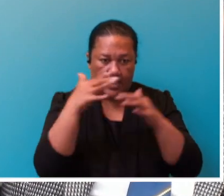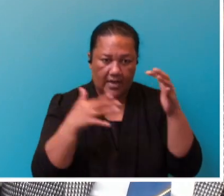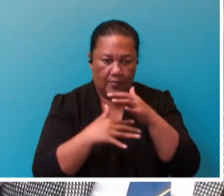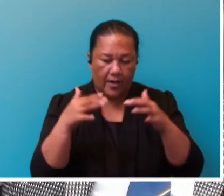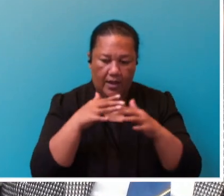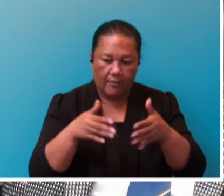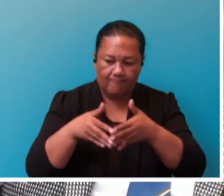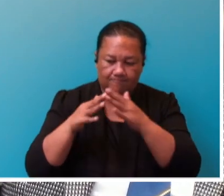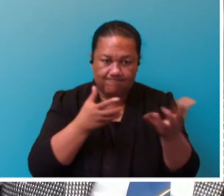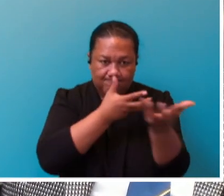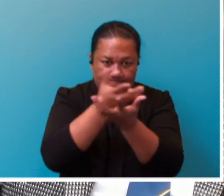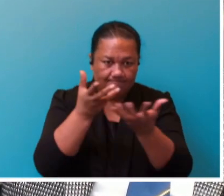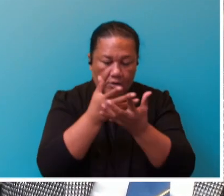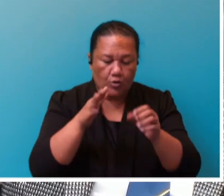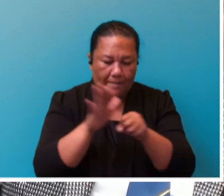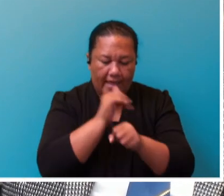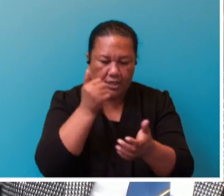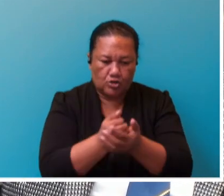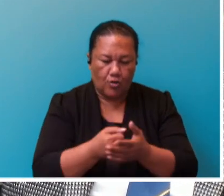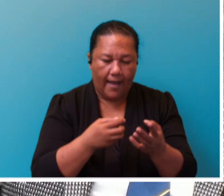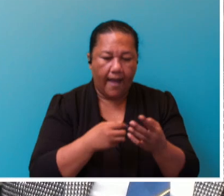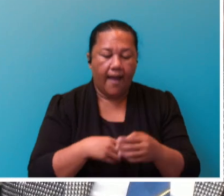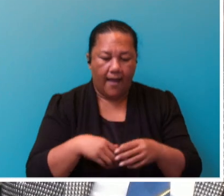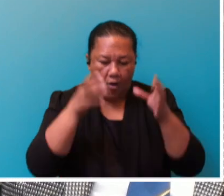can really ensure that we're managing the